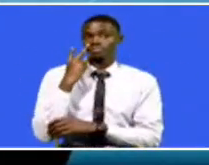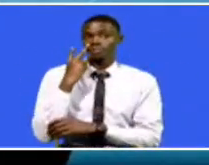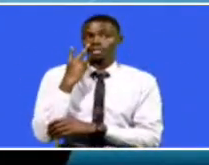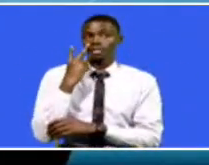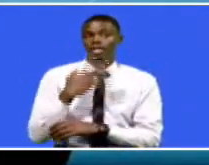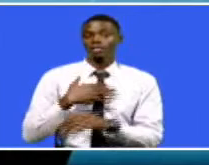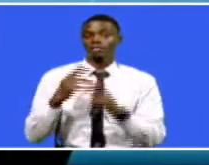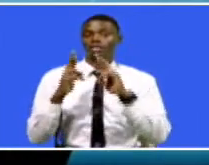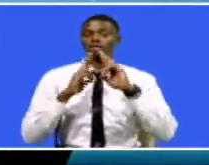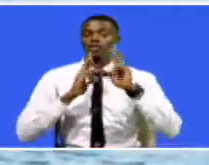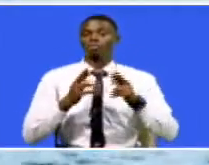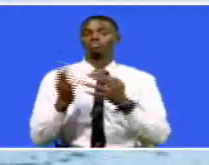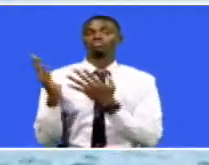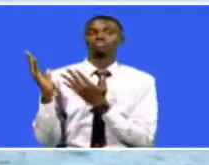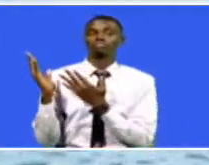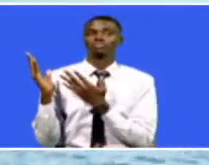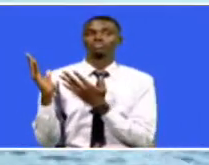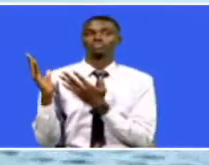filed this report.